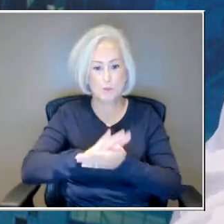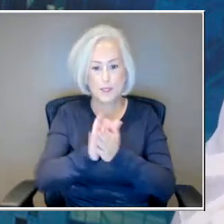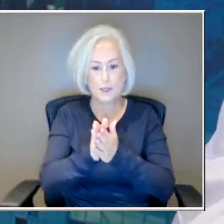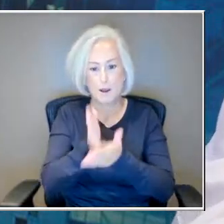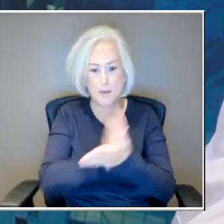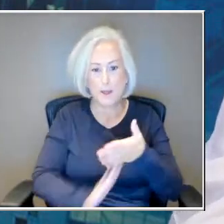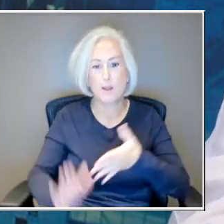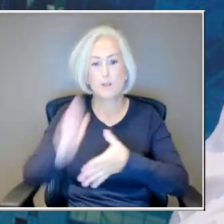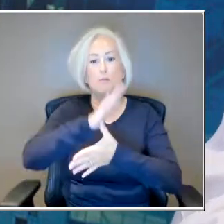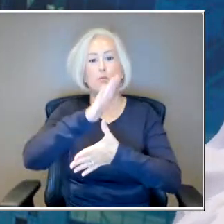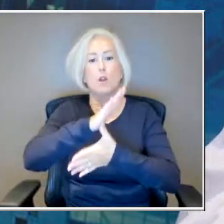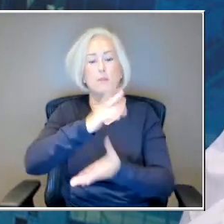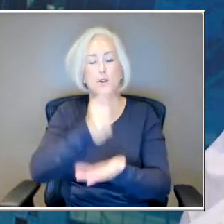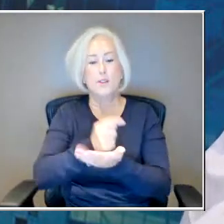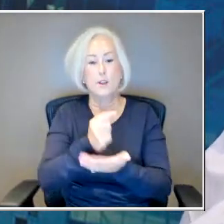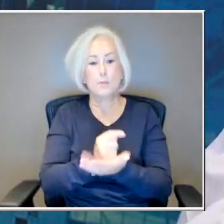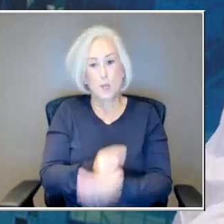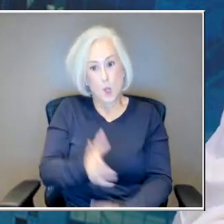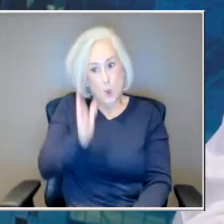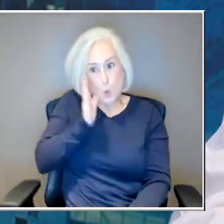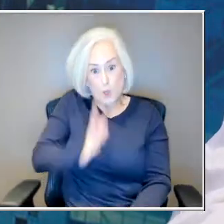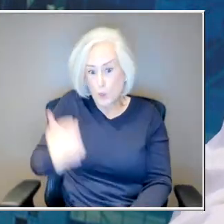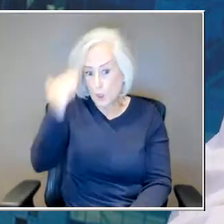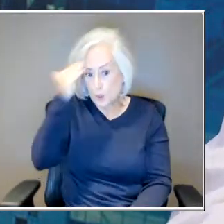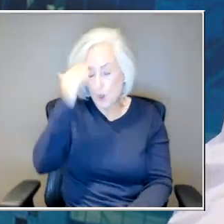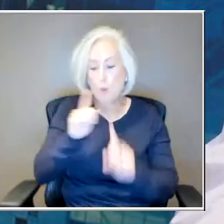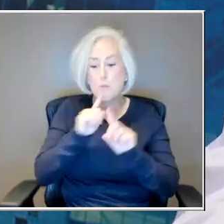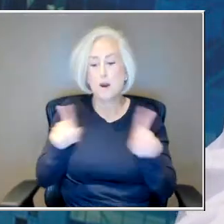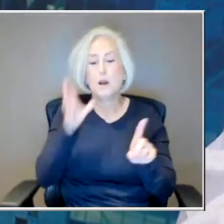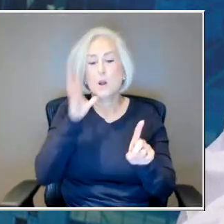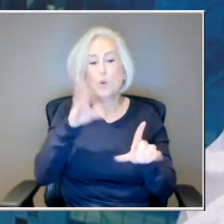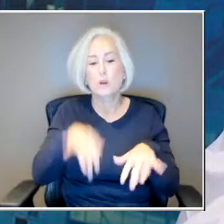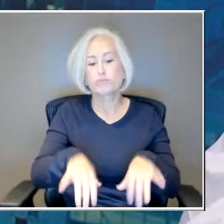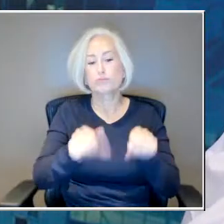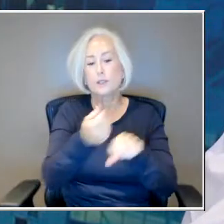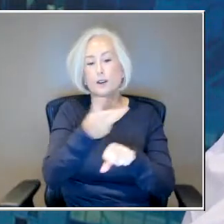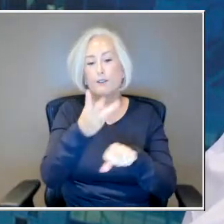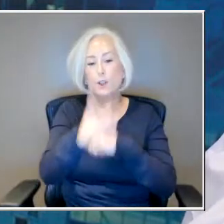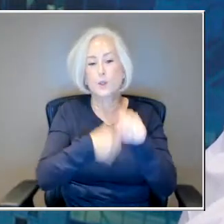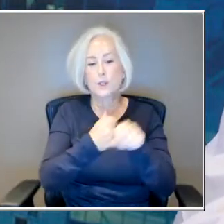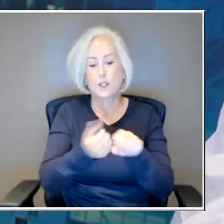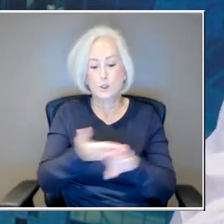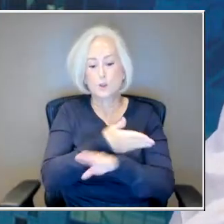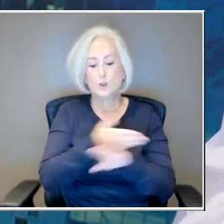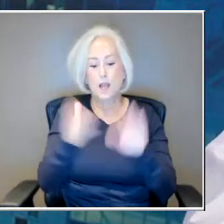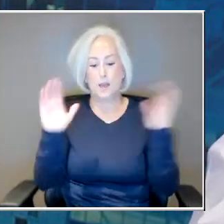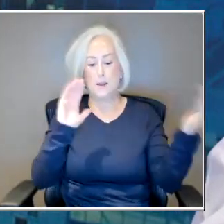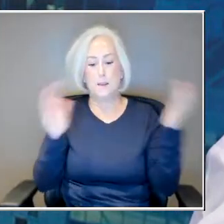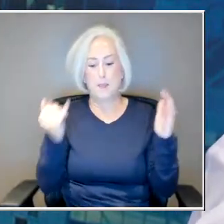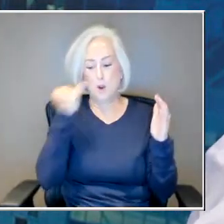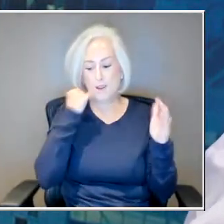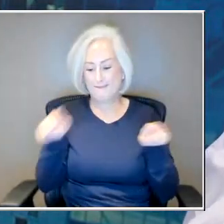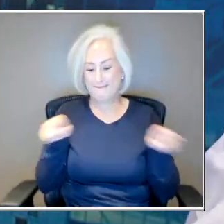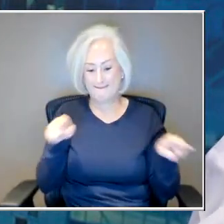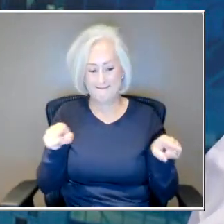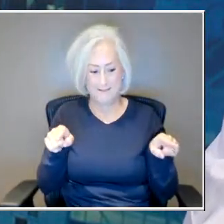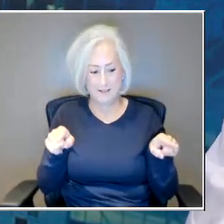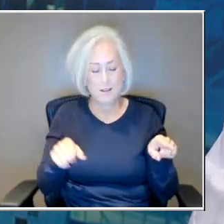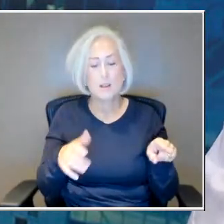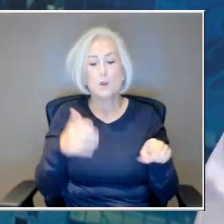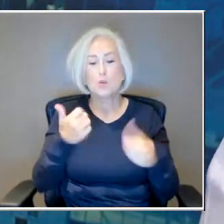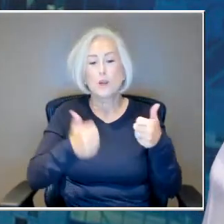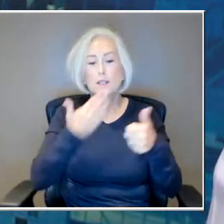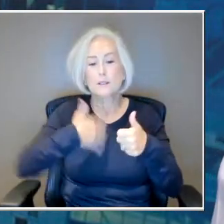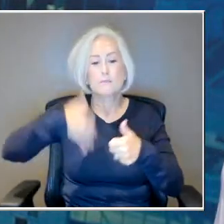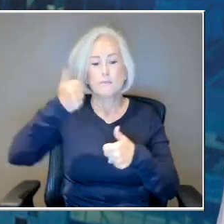will know about that, but it's going to take us years and years to know if CAR T is as effective as stem cell transplant and to replace stem cell